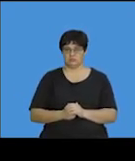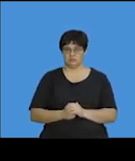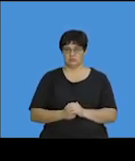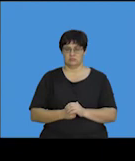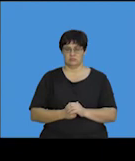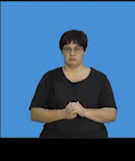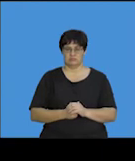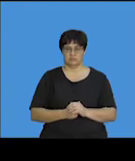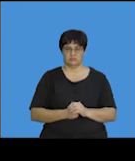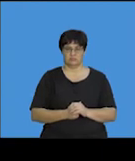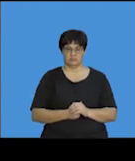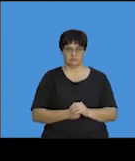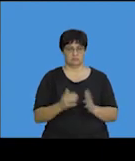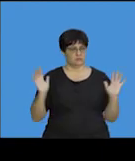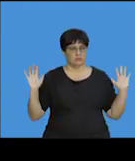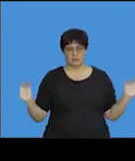quite long enough.